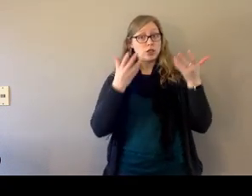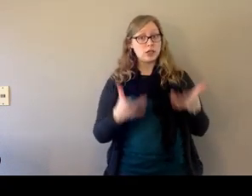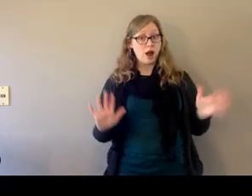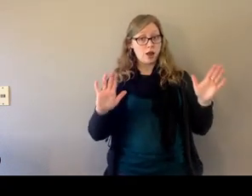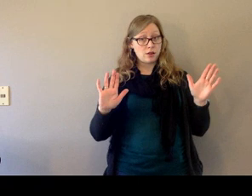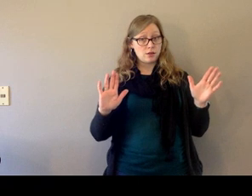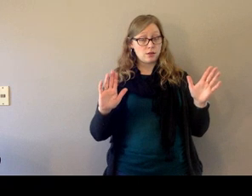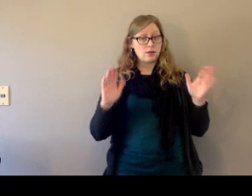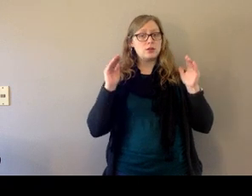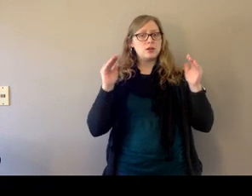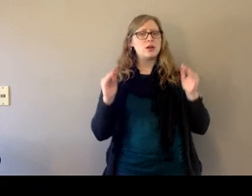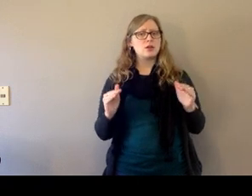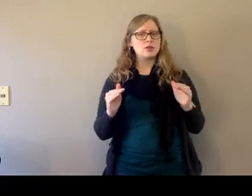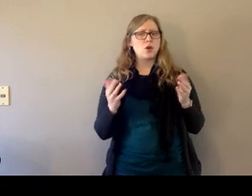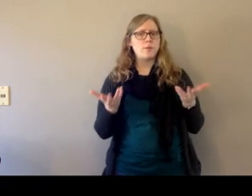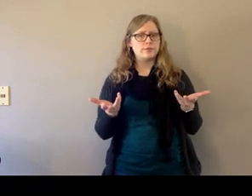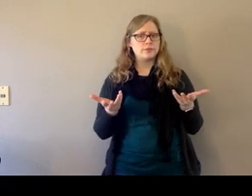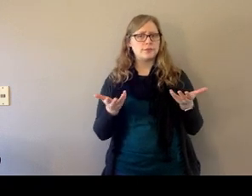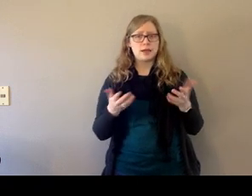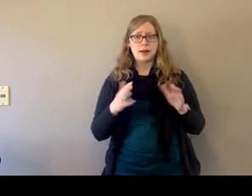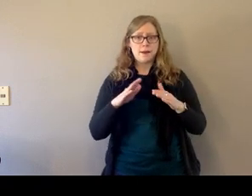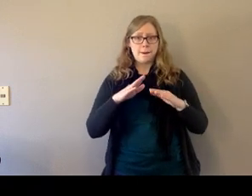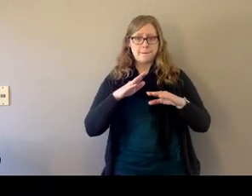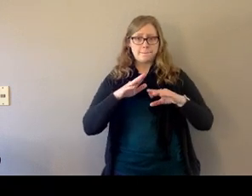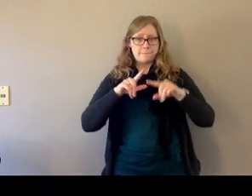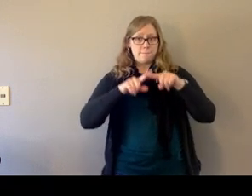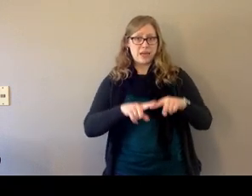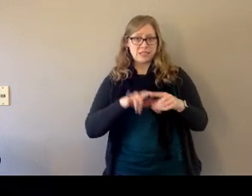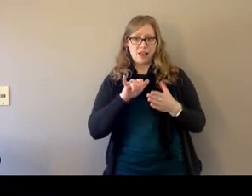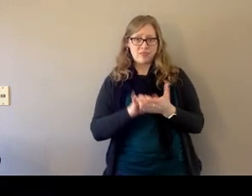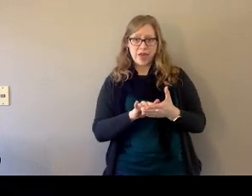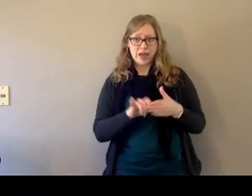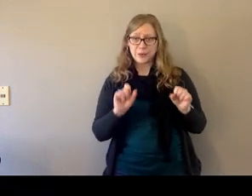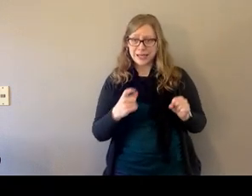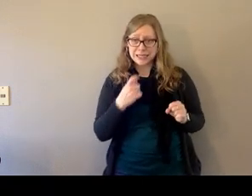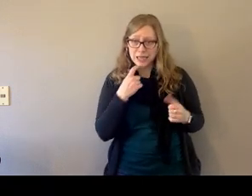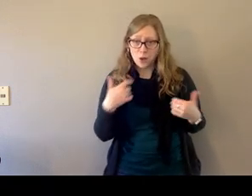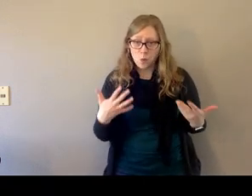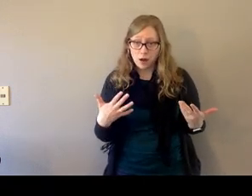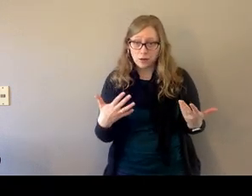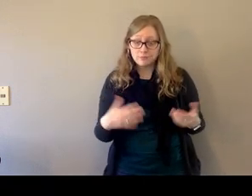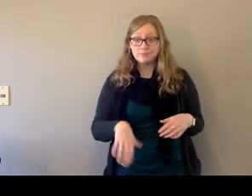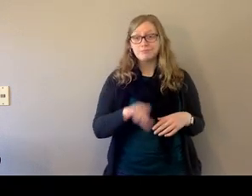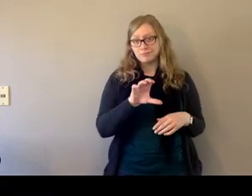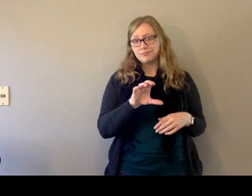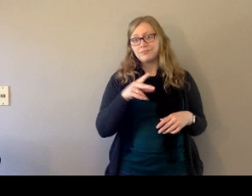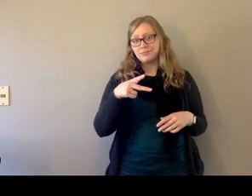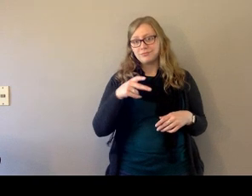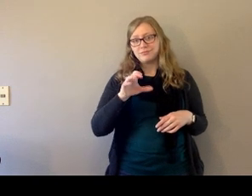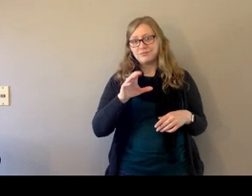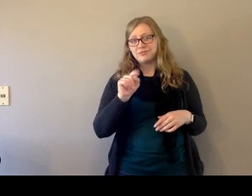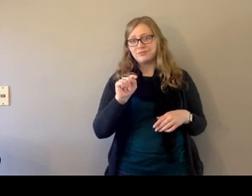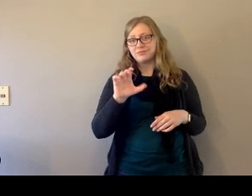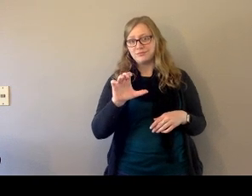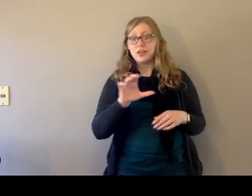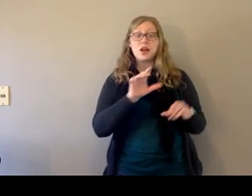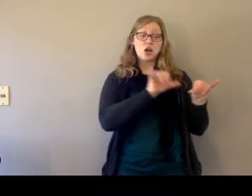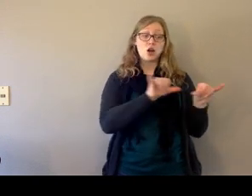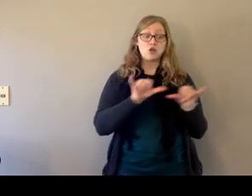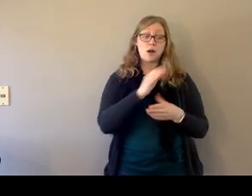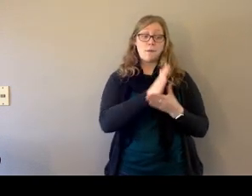say based on that? Well, what we can say is that congruent parts of congruent triangles are